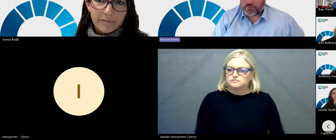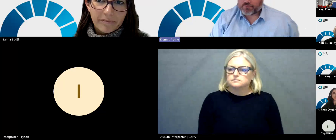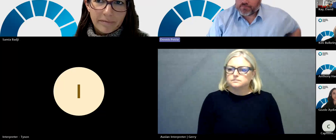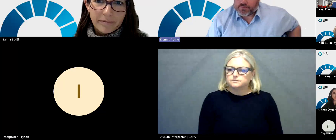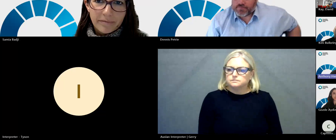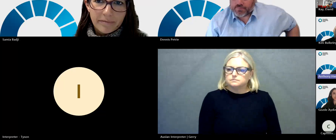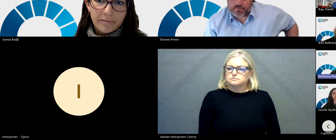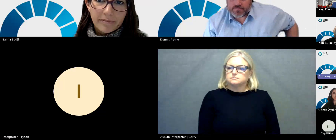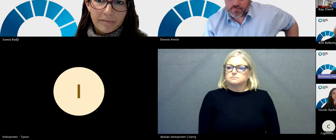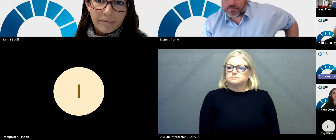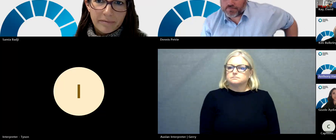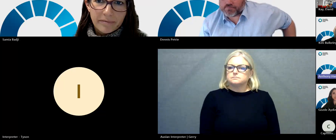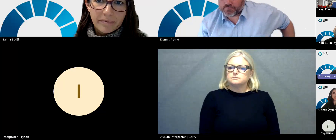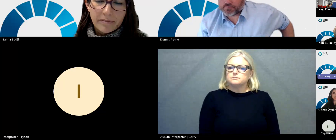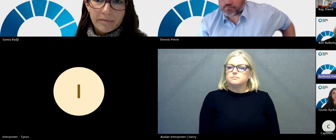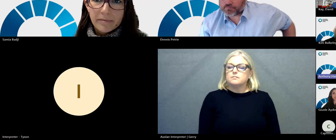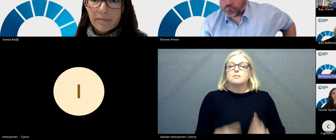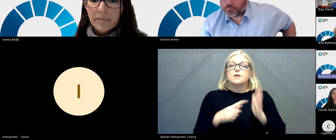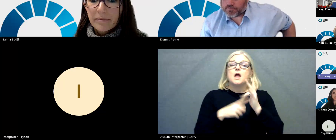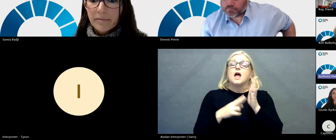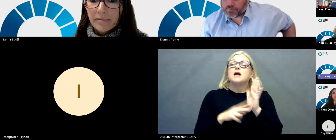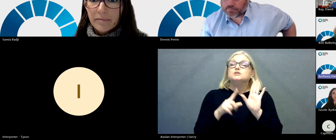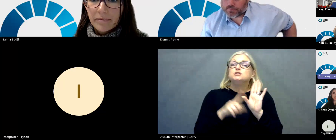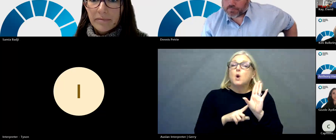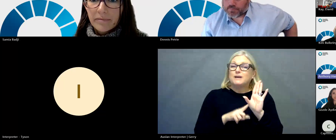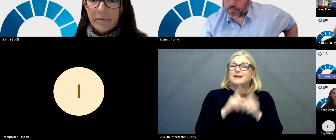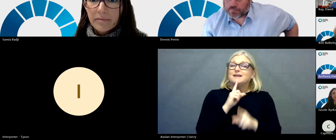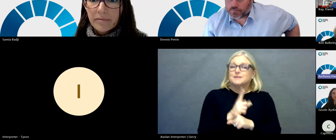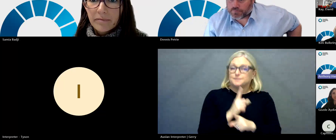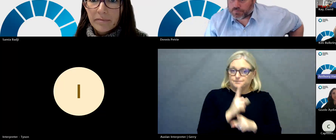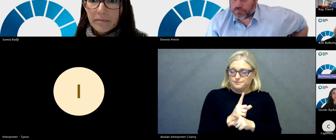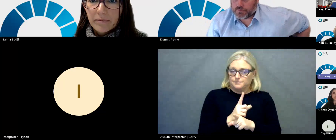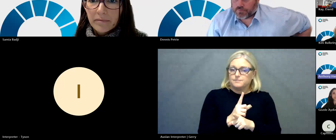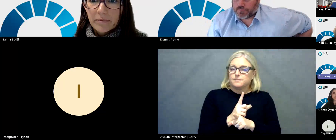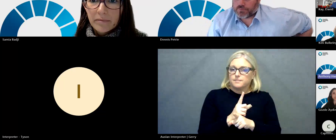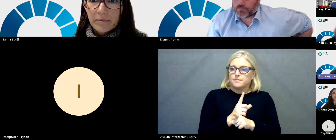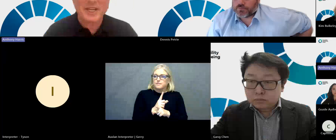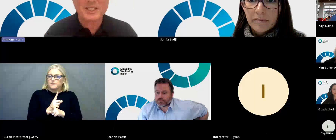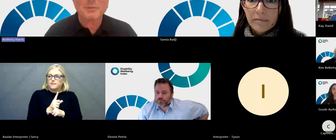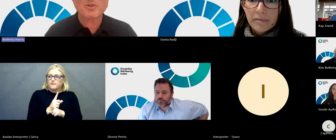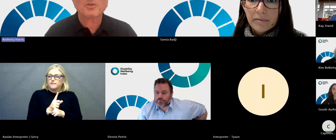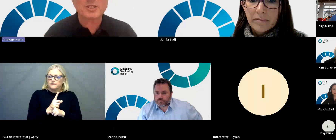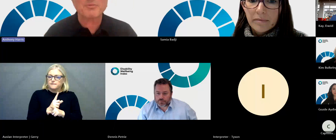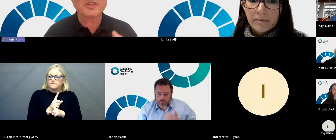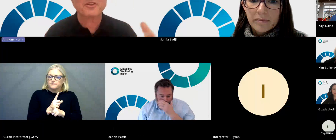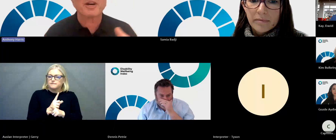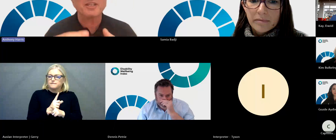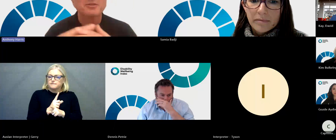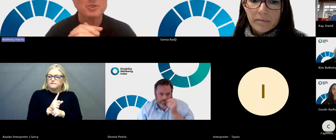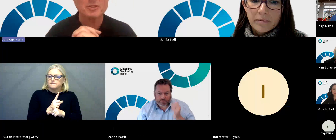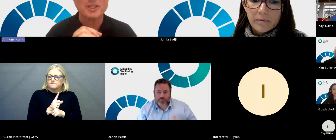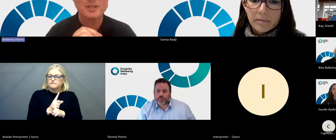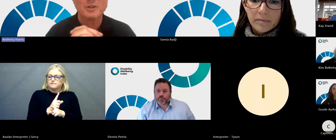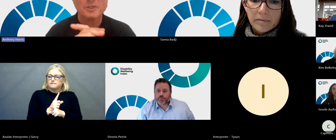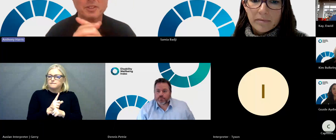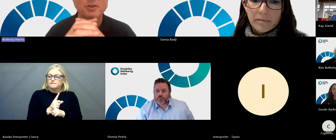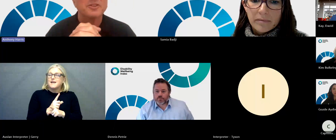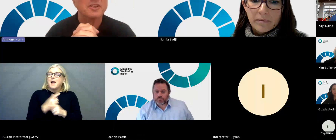Tony? I was just going to add that work impacts on people's well-being not just directly, but through some of the other items